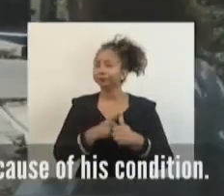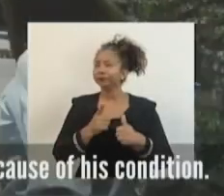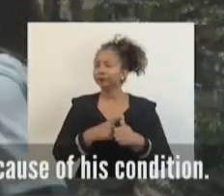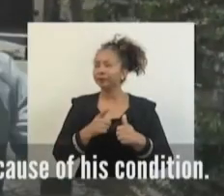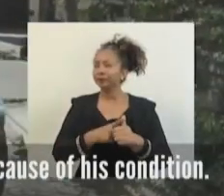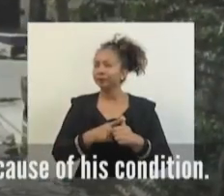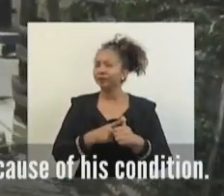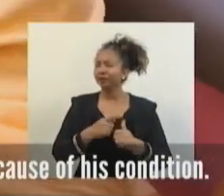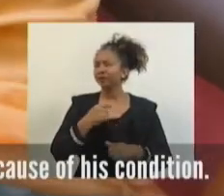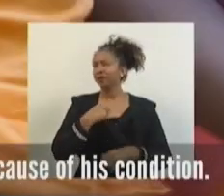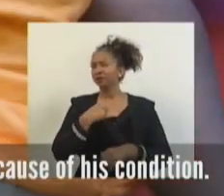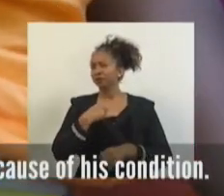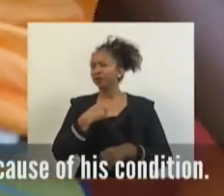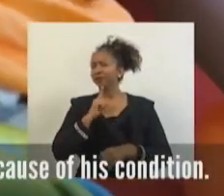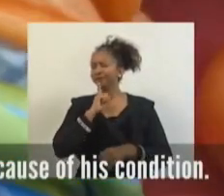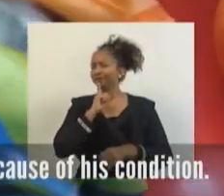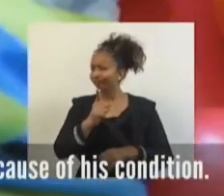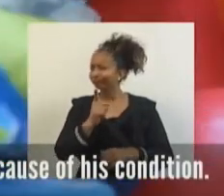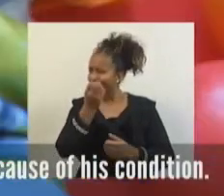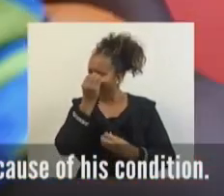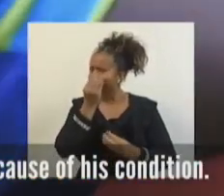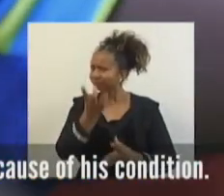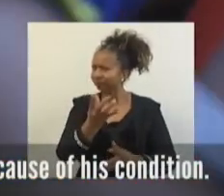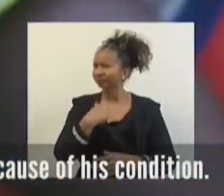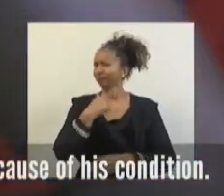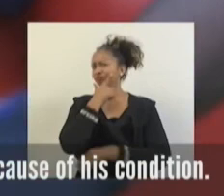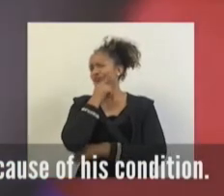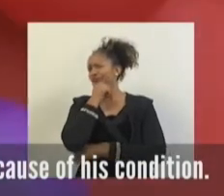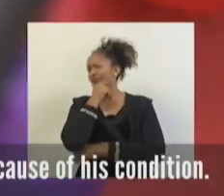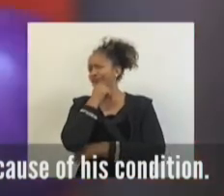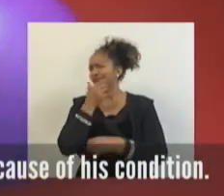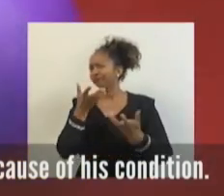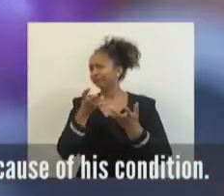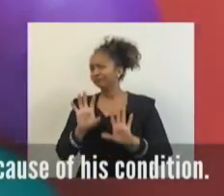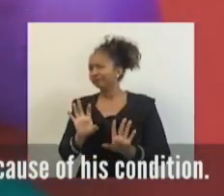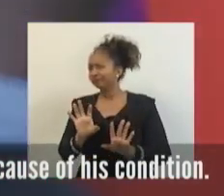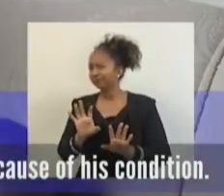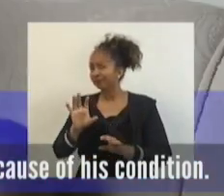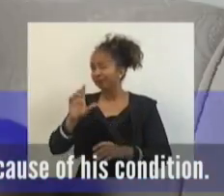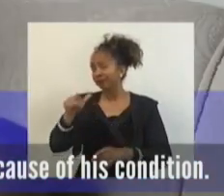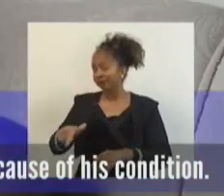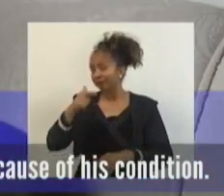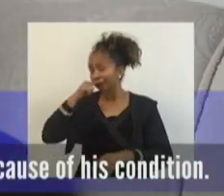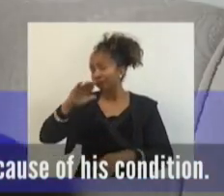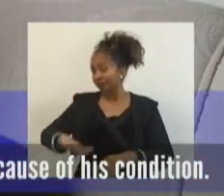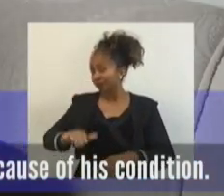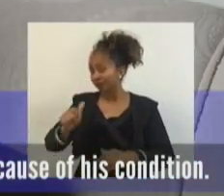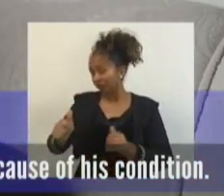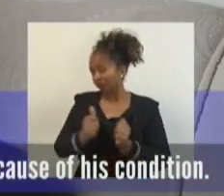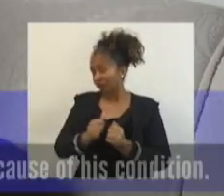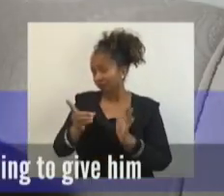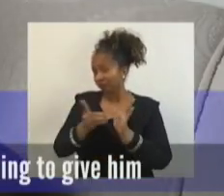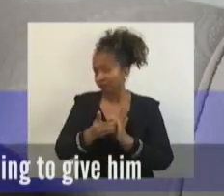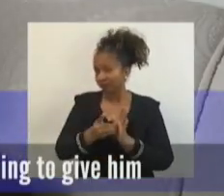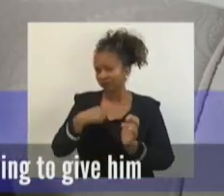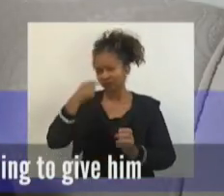A lo primero, yo le voy a hablar la realidad, que ahí está la doña de testigo. Yo no quería, porque hacer un niño así,